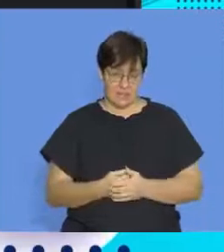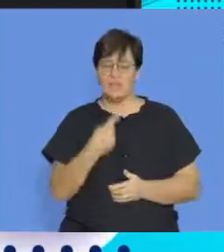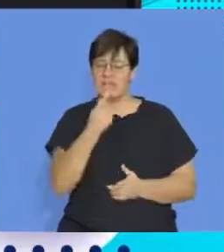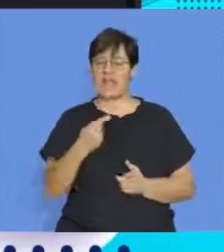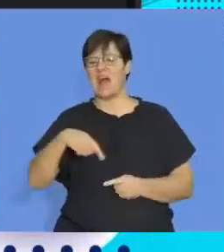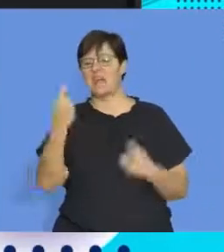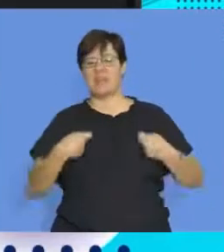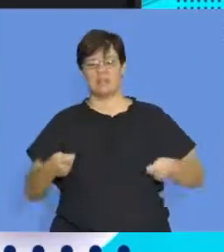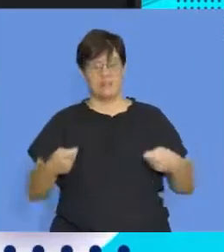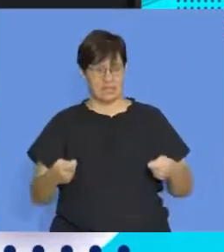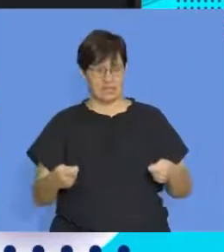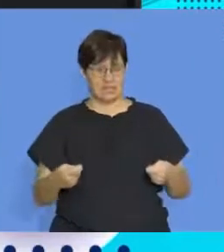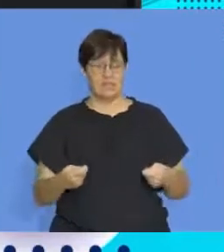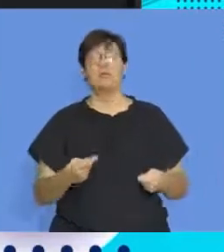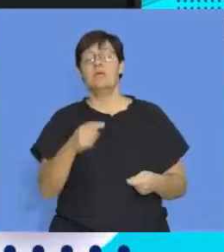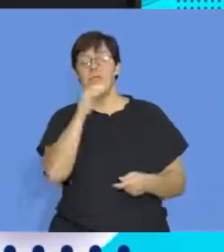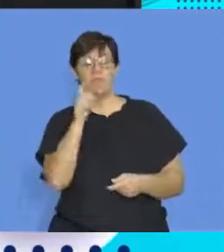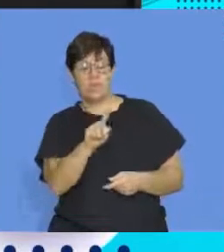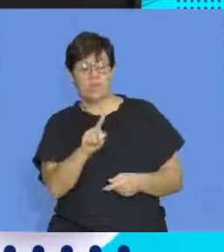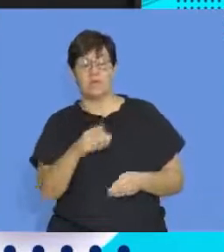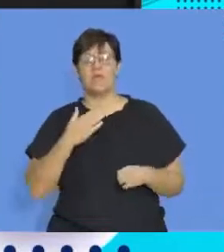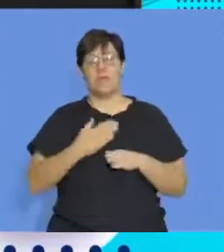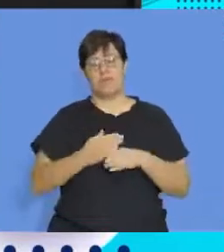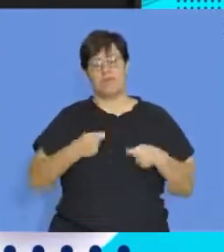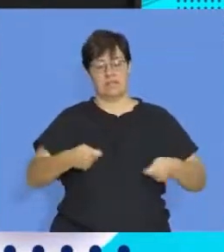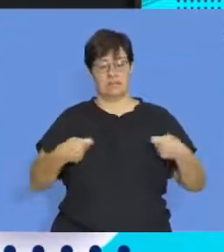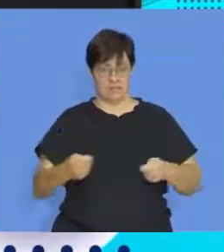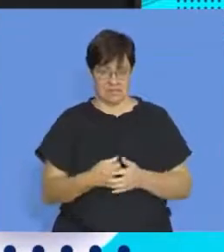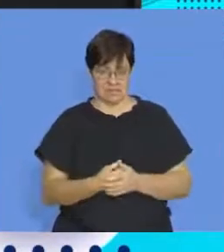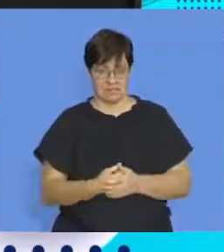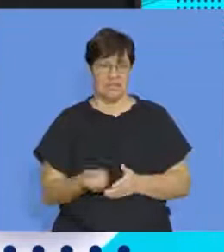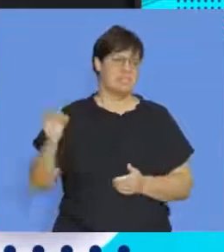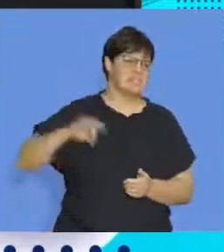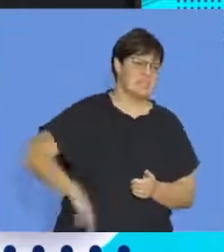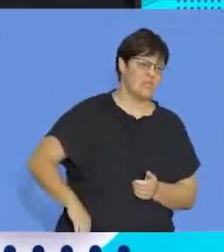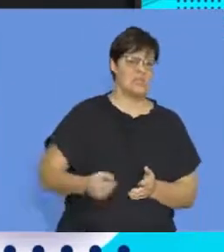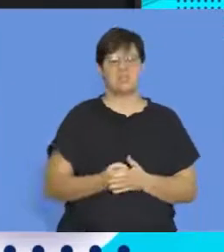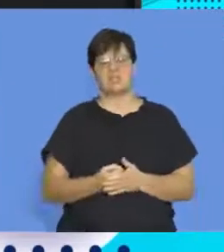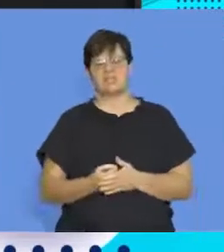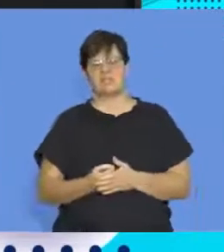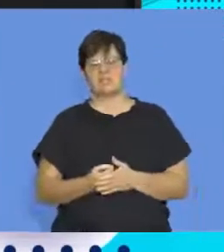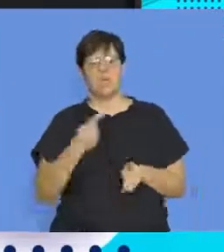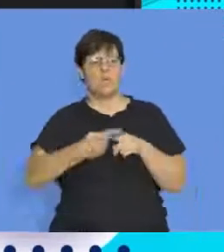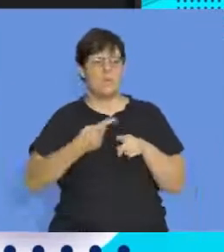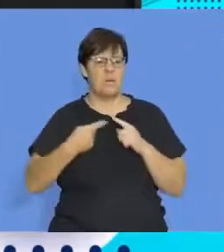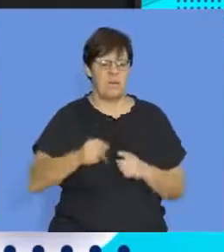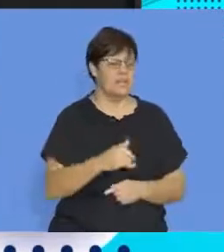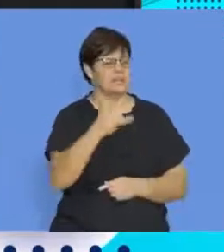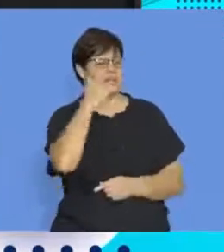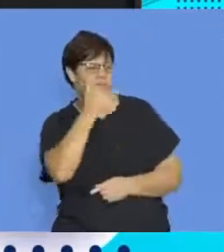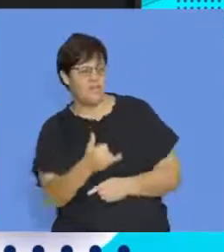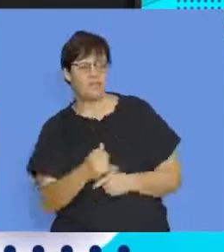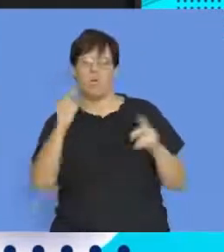I say other expenses, I'm referring to all your operating expenses. Salary, wages,